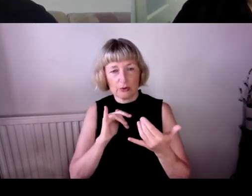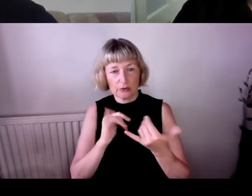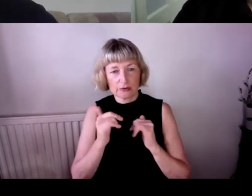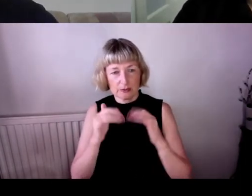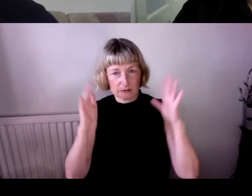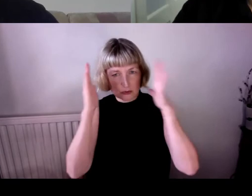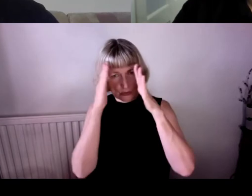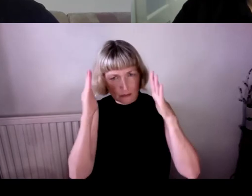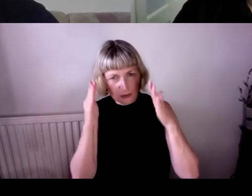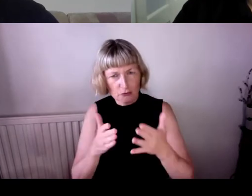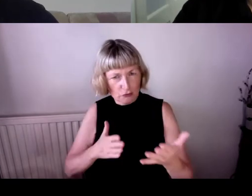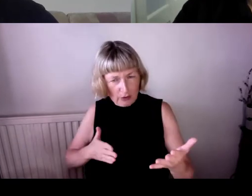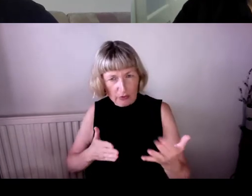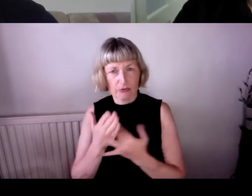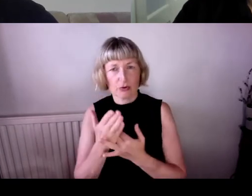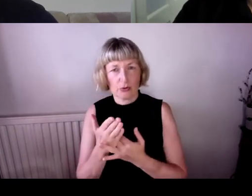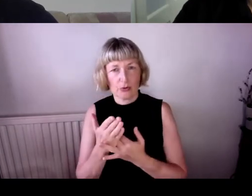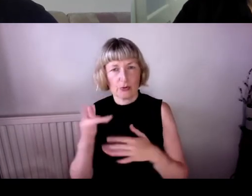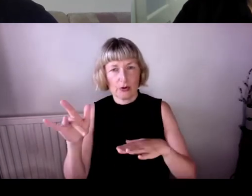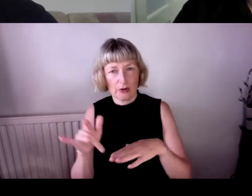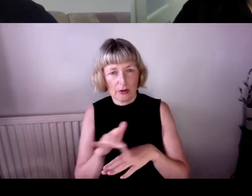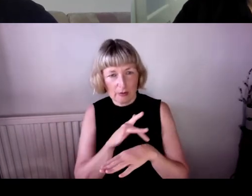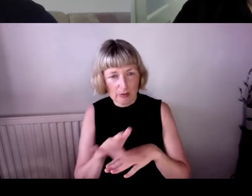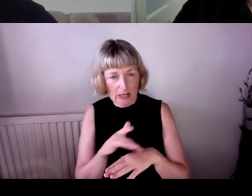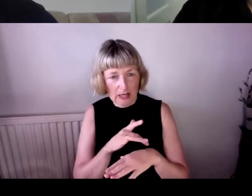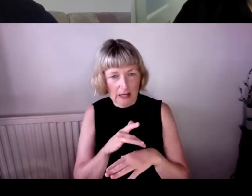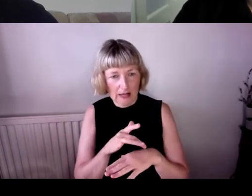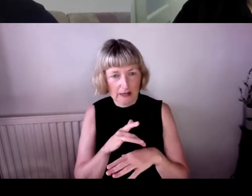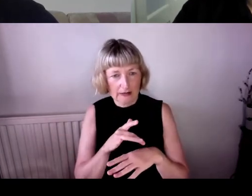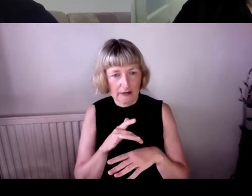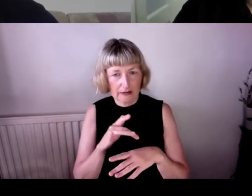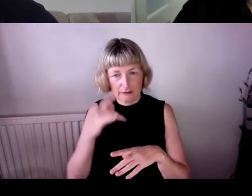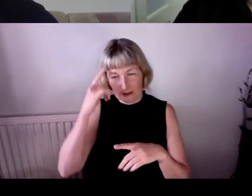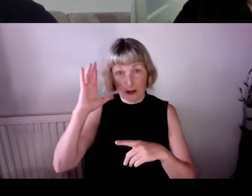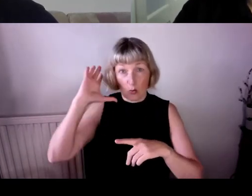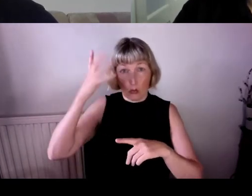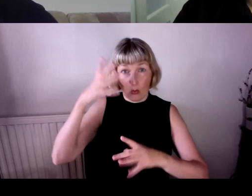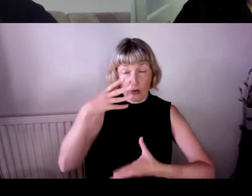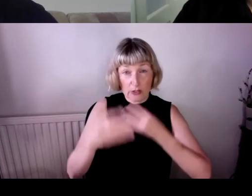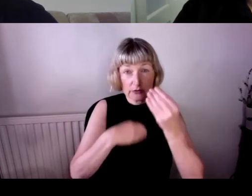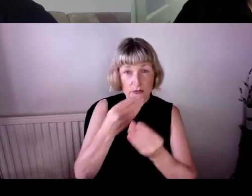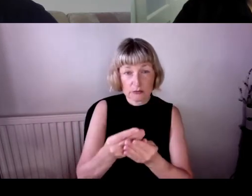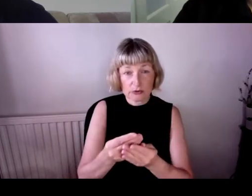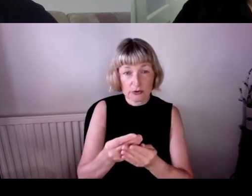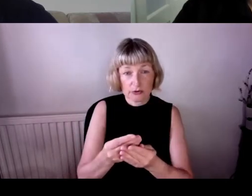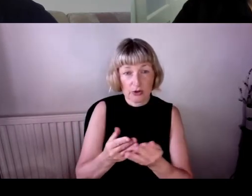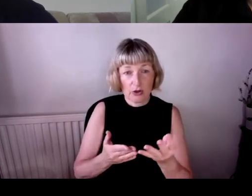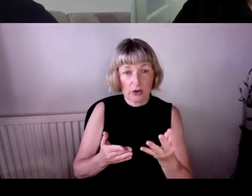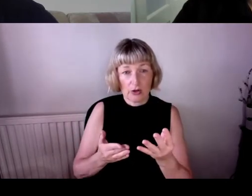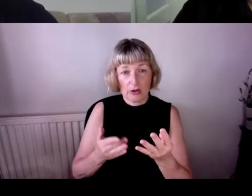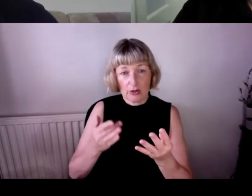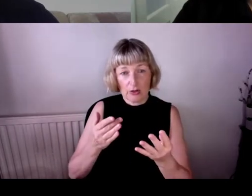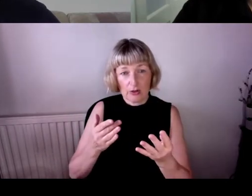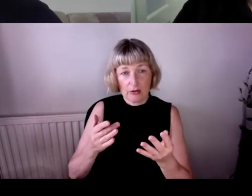speculating there, but having to concentrate on the audio description through other audience members making